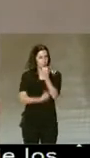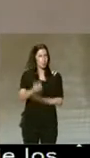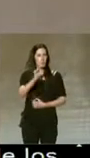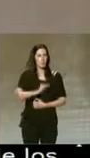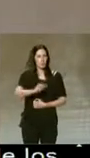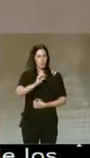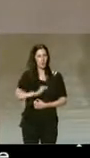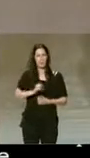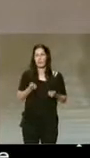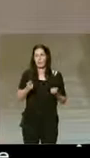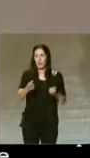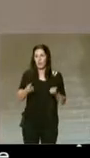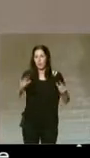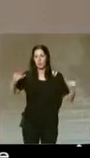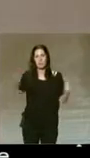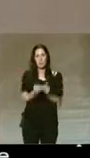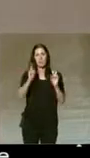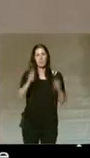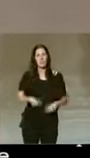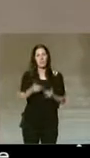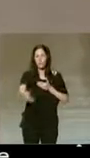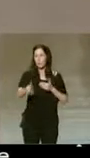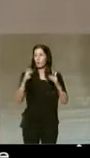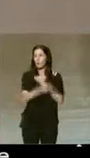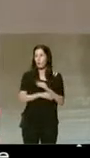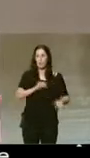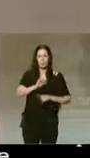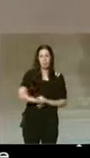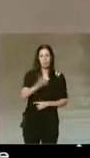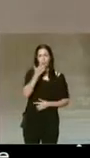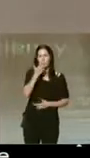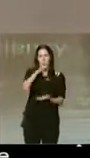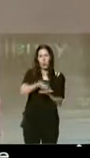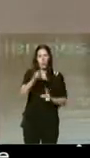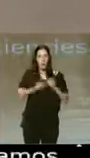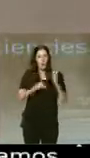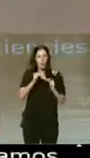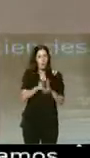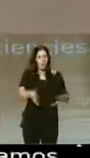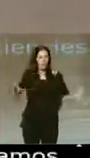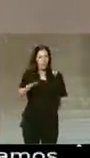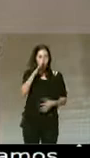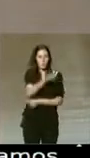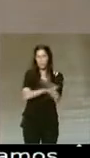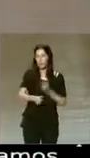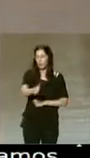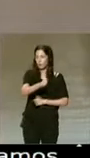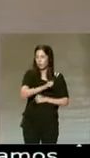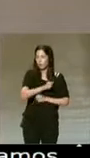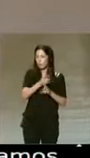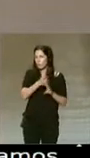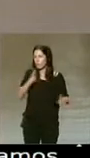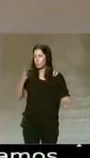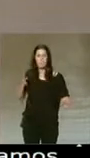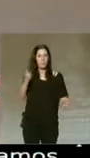be translated into cost efficiencies, and therefore the branches won't have to be larger